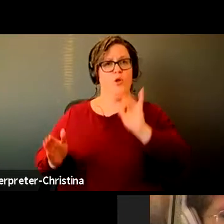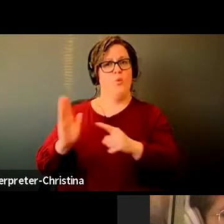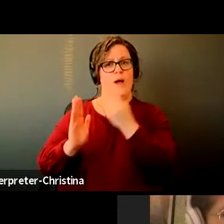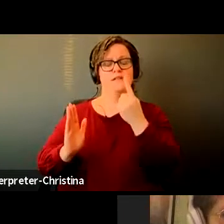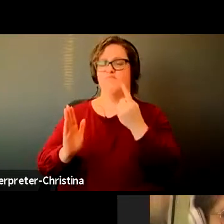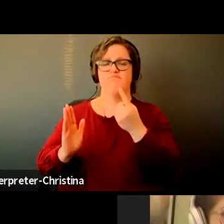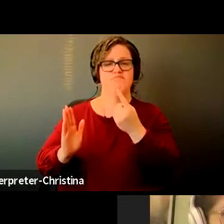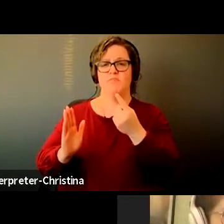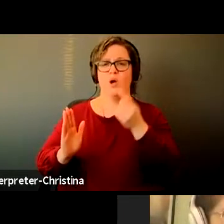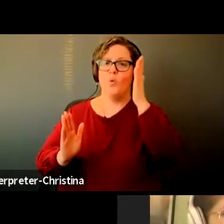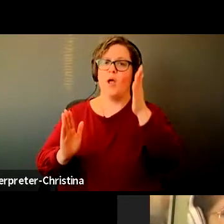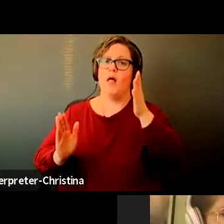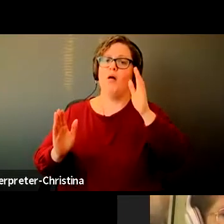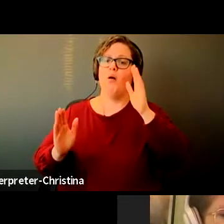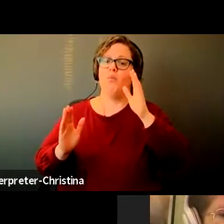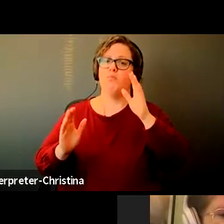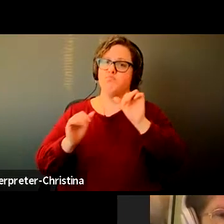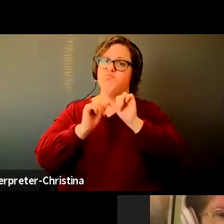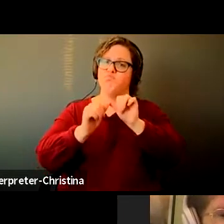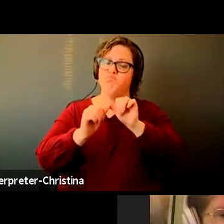being able to keep that sort of